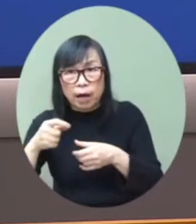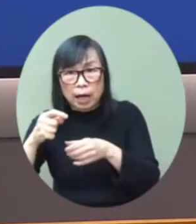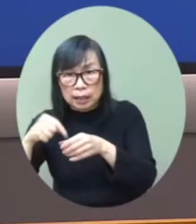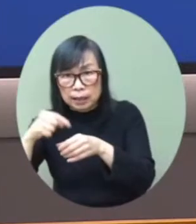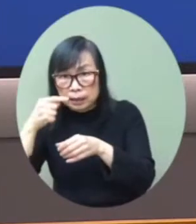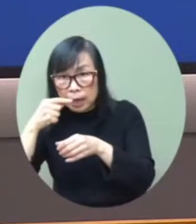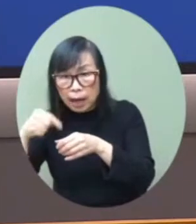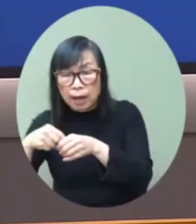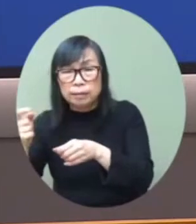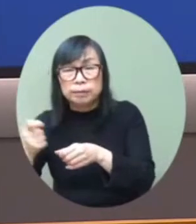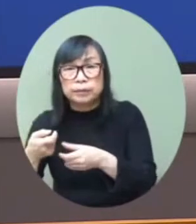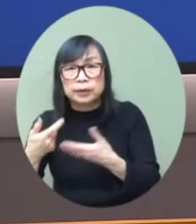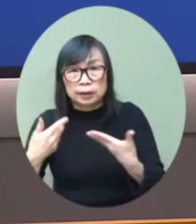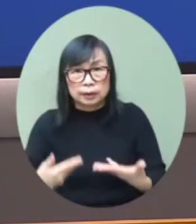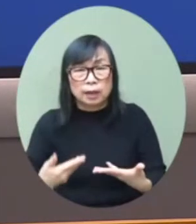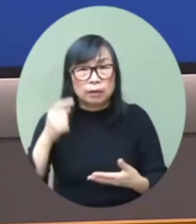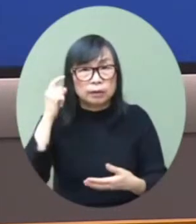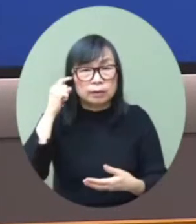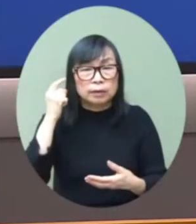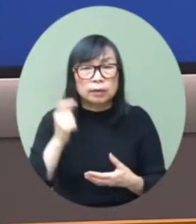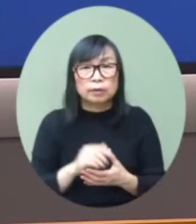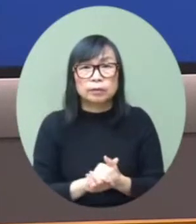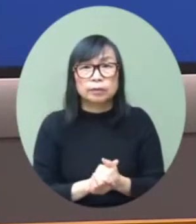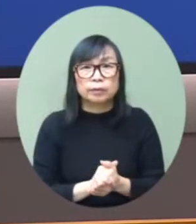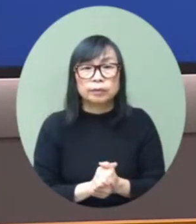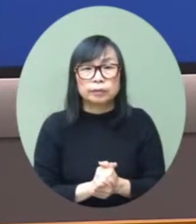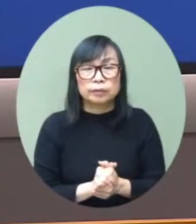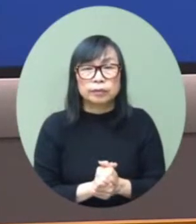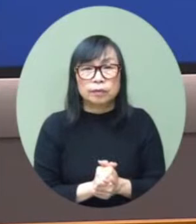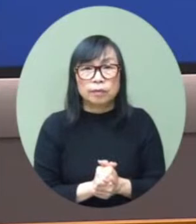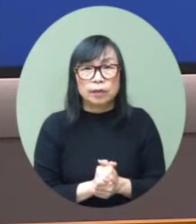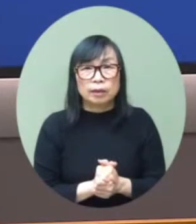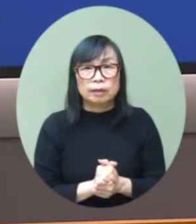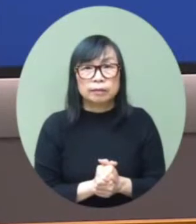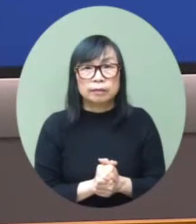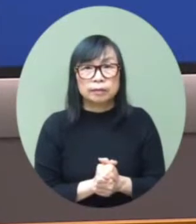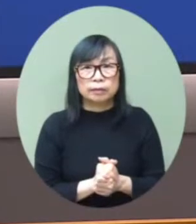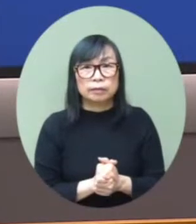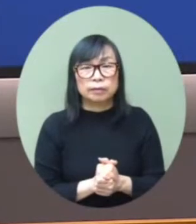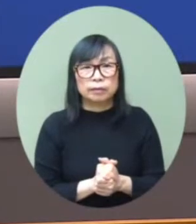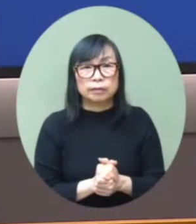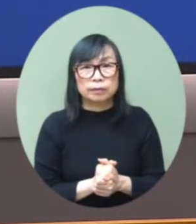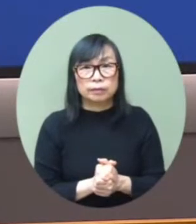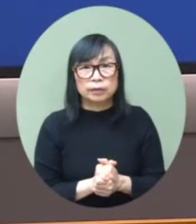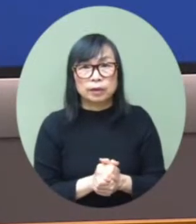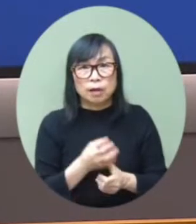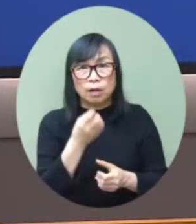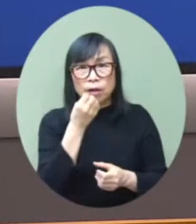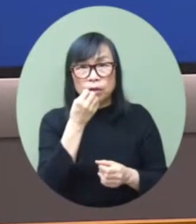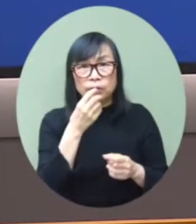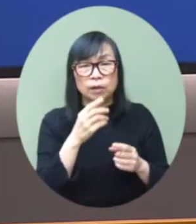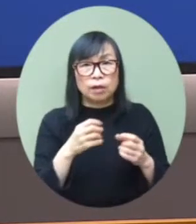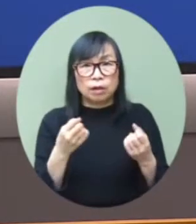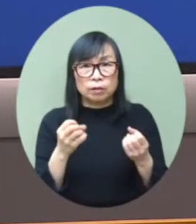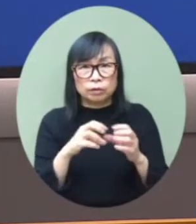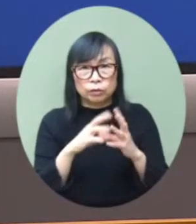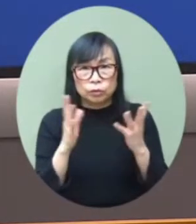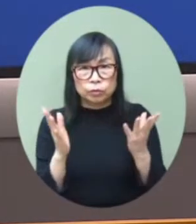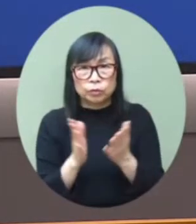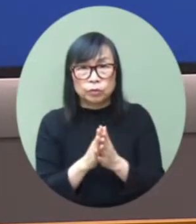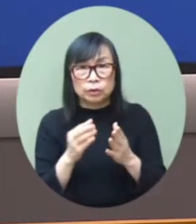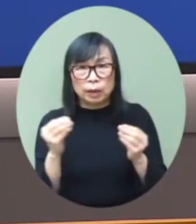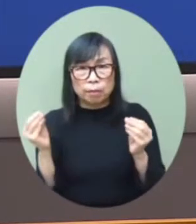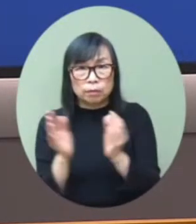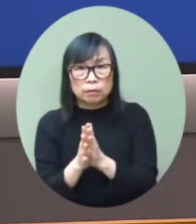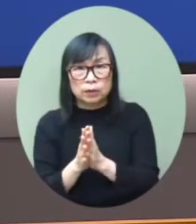know, that the total number of infected cases in Hong Kong should be far